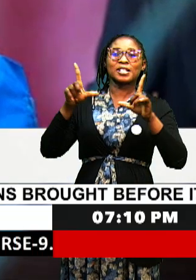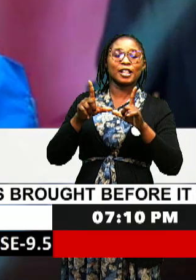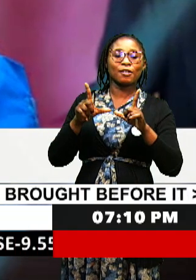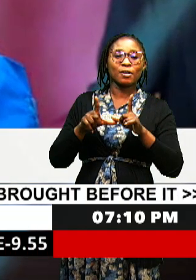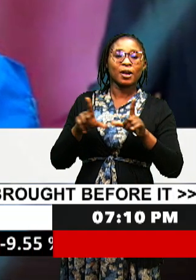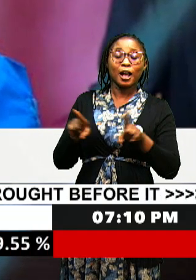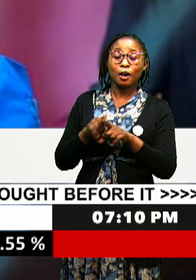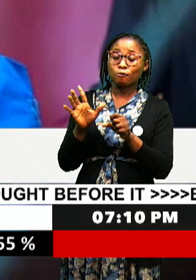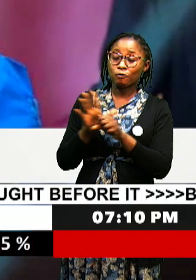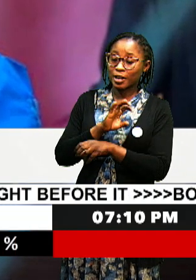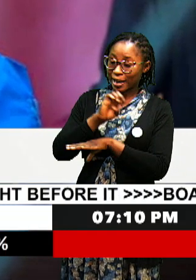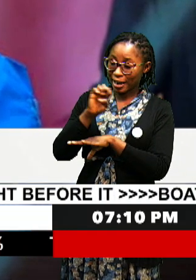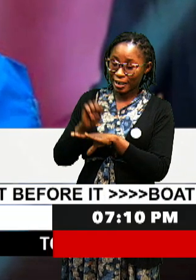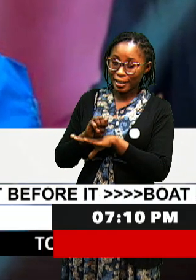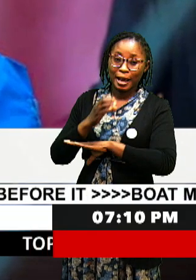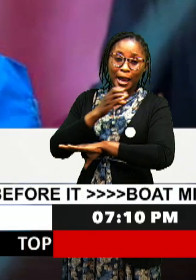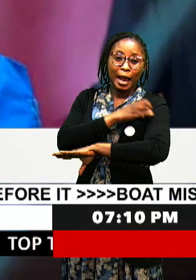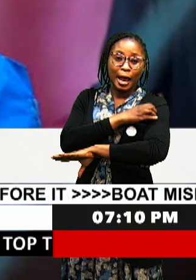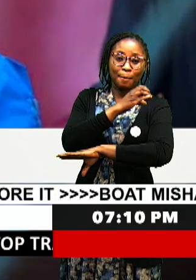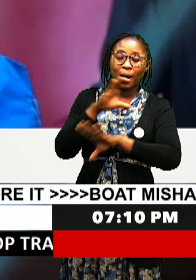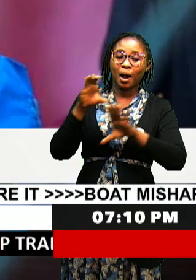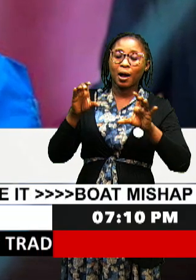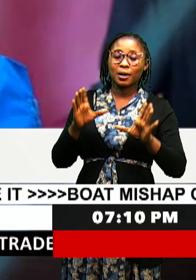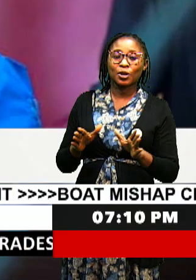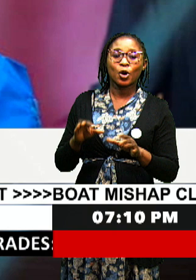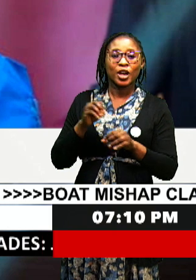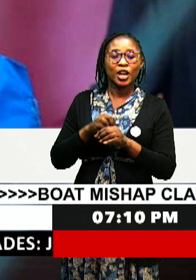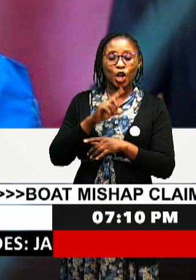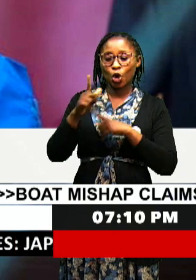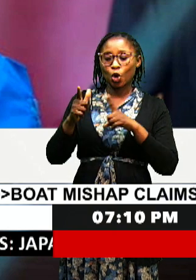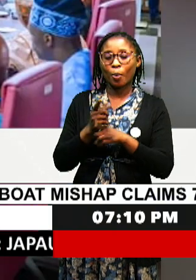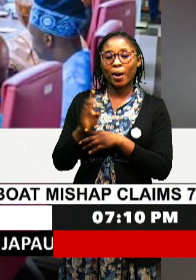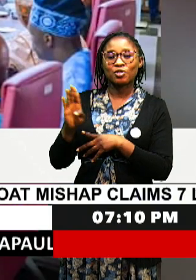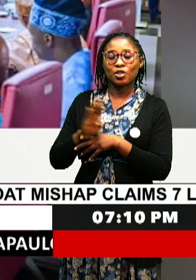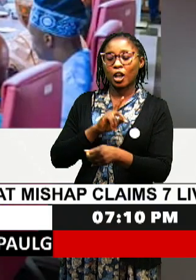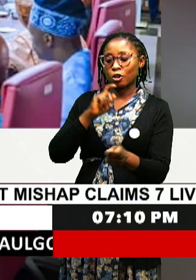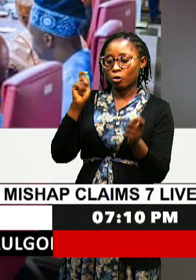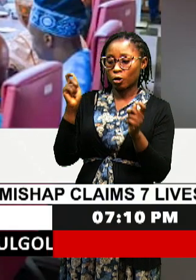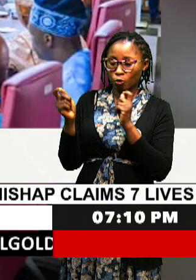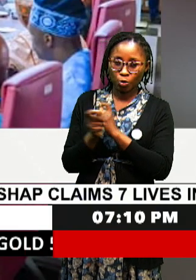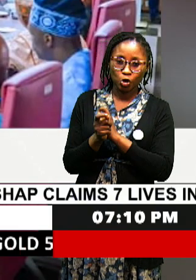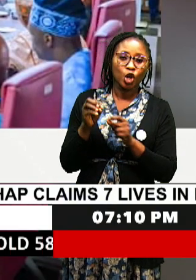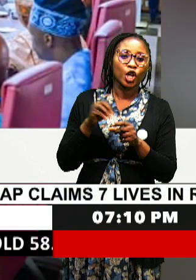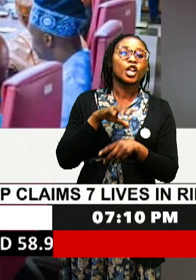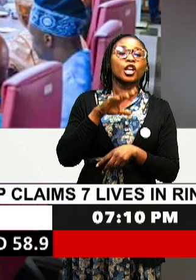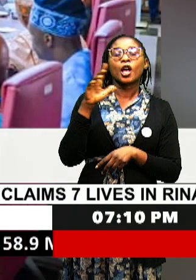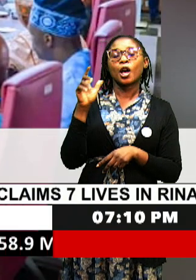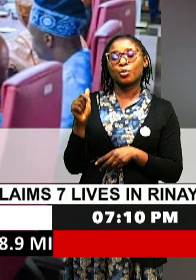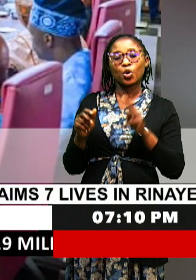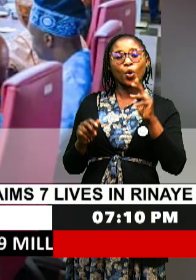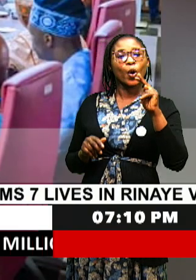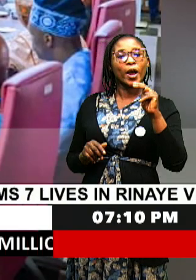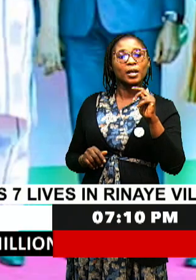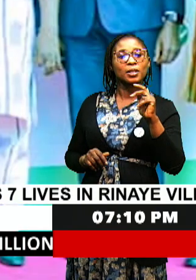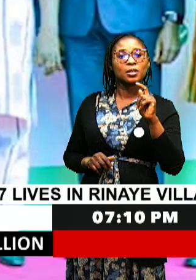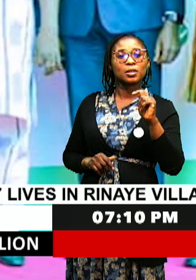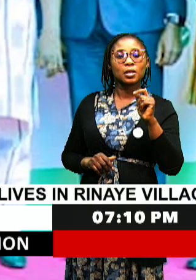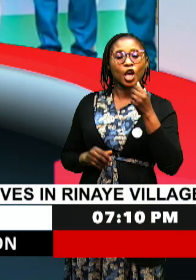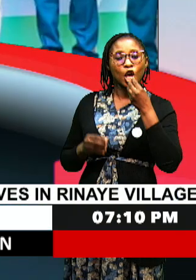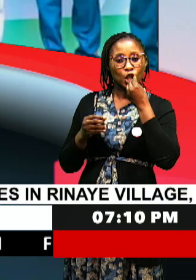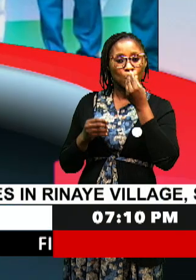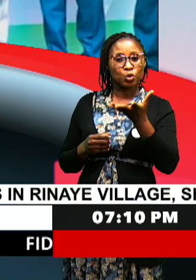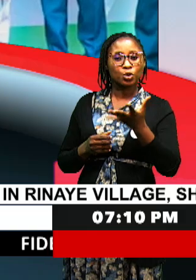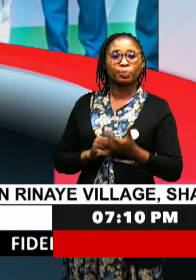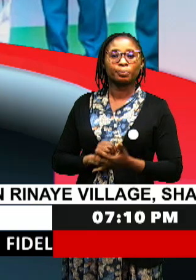fully engaged and empowered actor in global trade and transformation. In Abuja, Garba Muhammad Natala, NTA